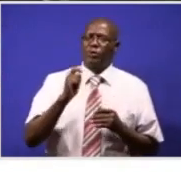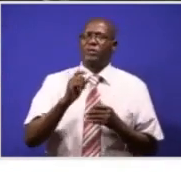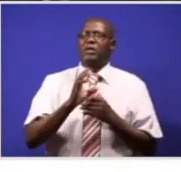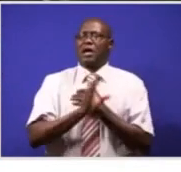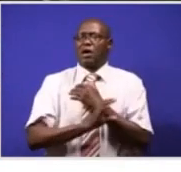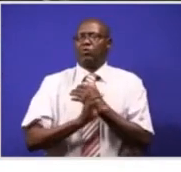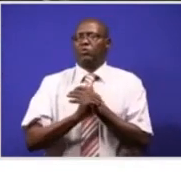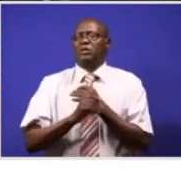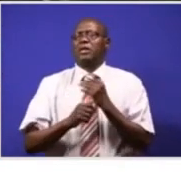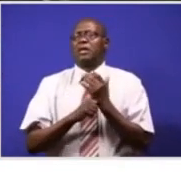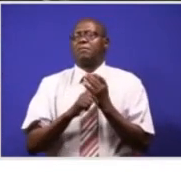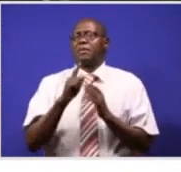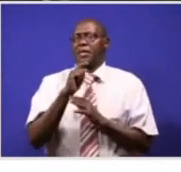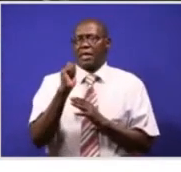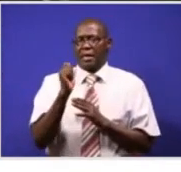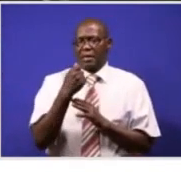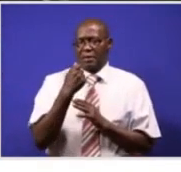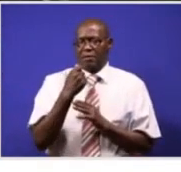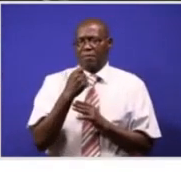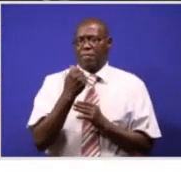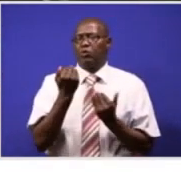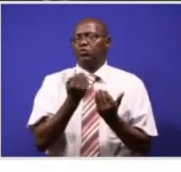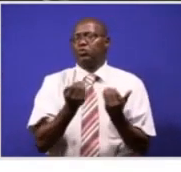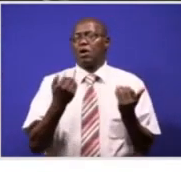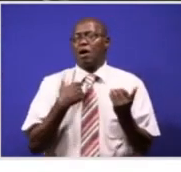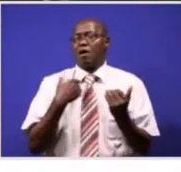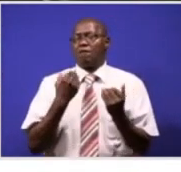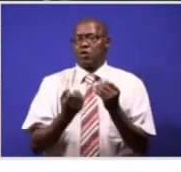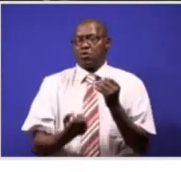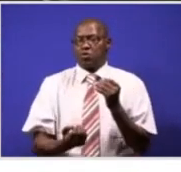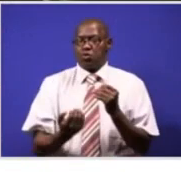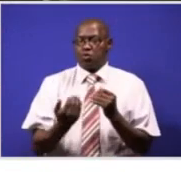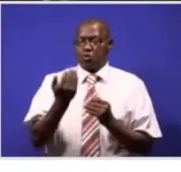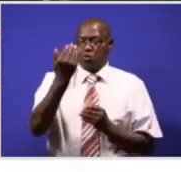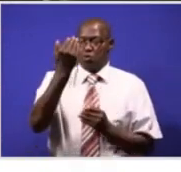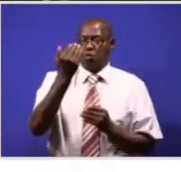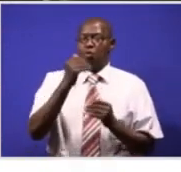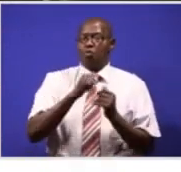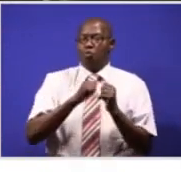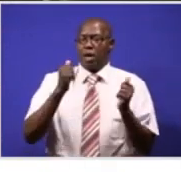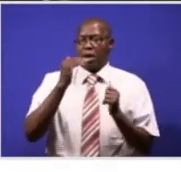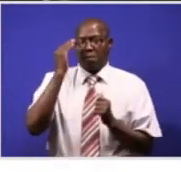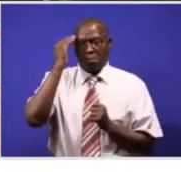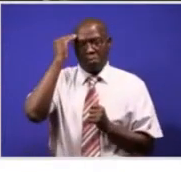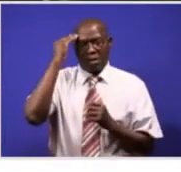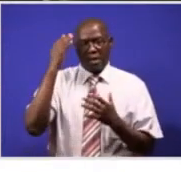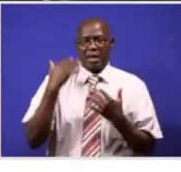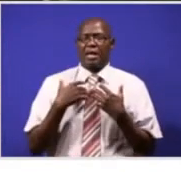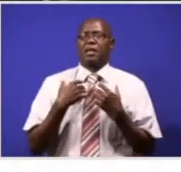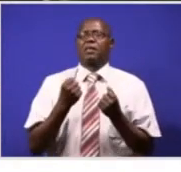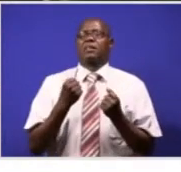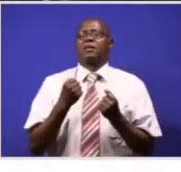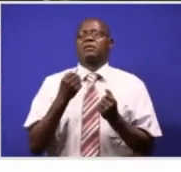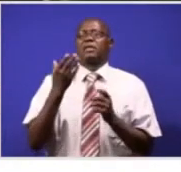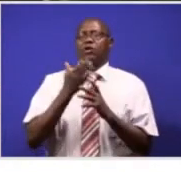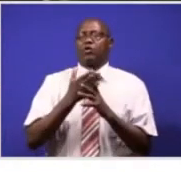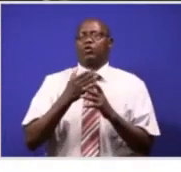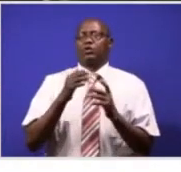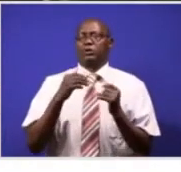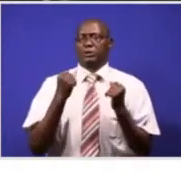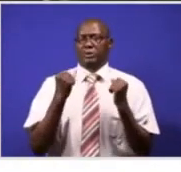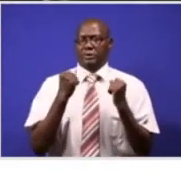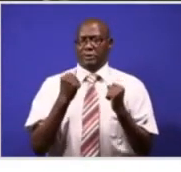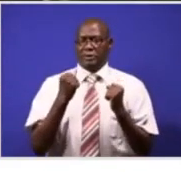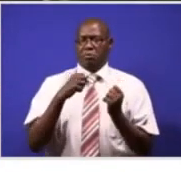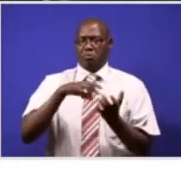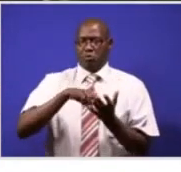called Kenya where children have grown well, mentally healthy, psychologically stable, and they